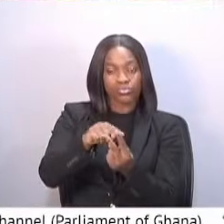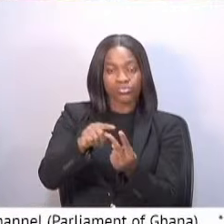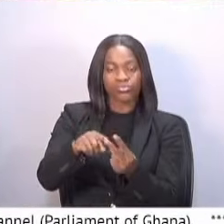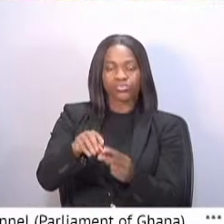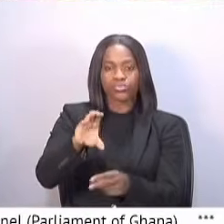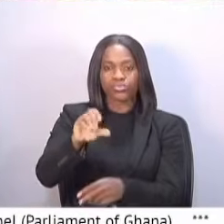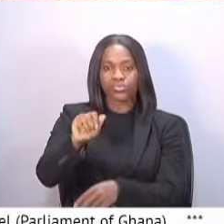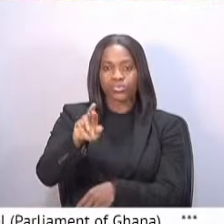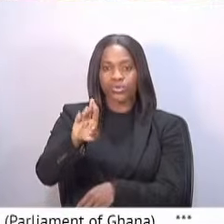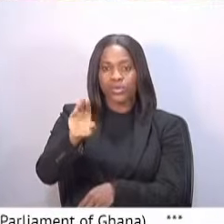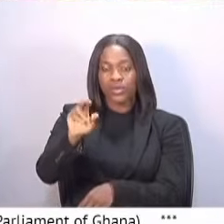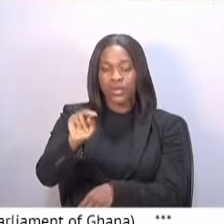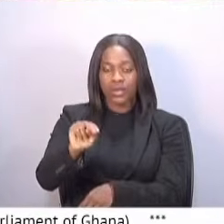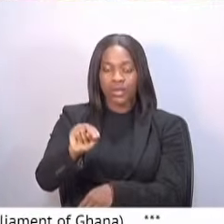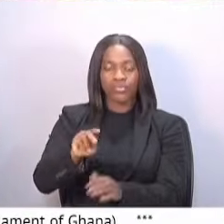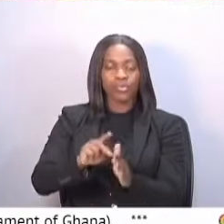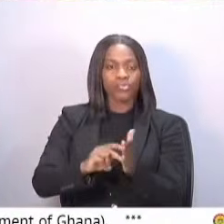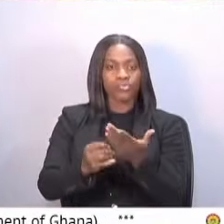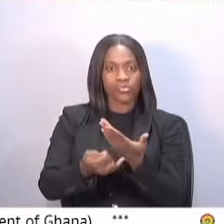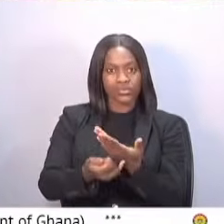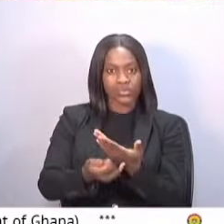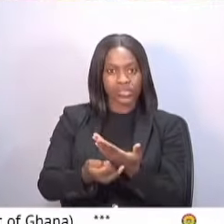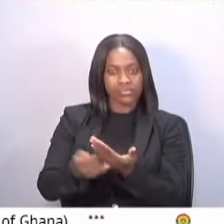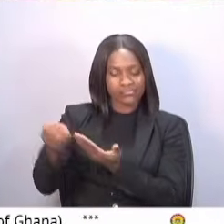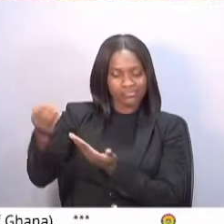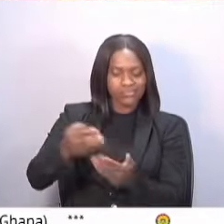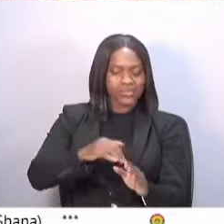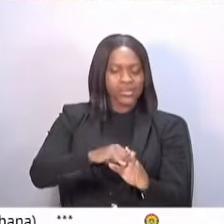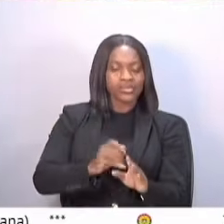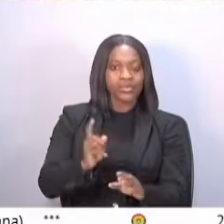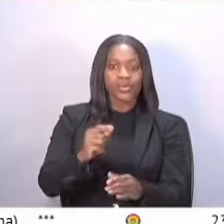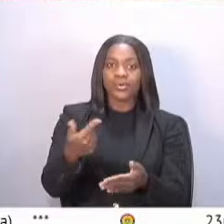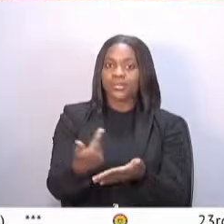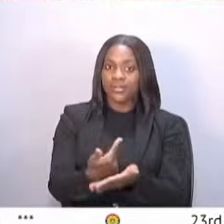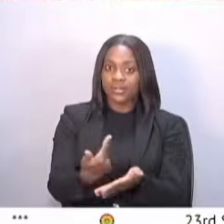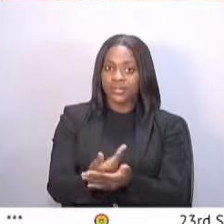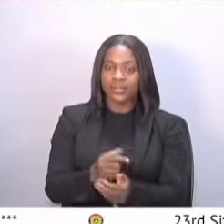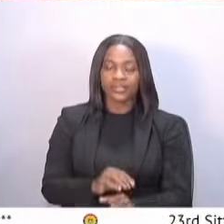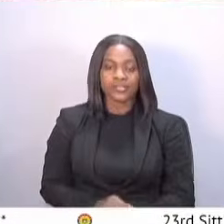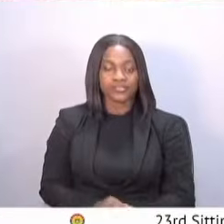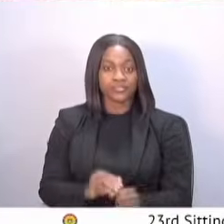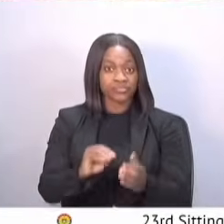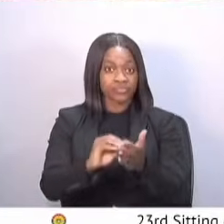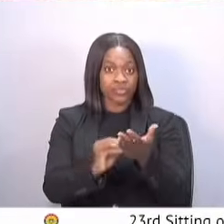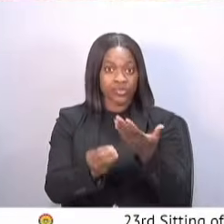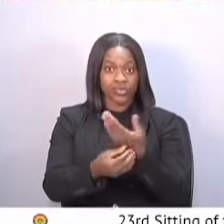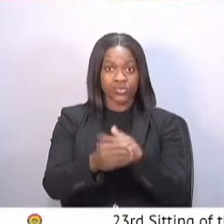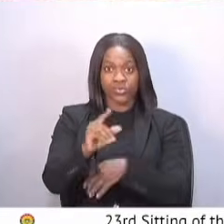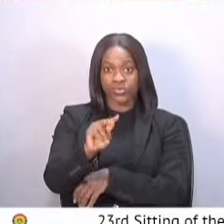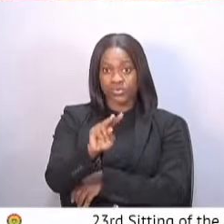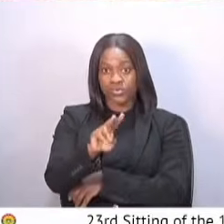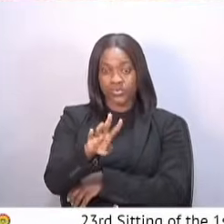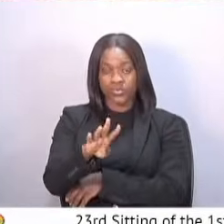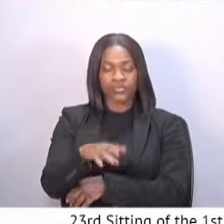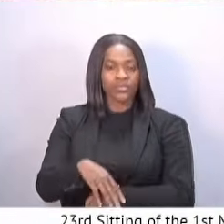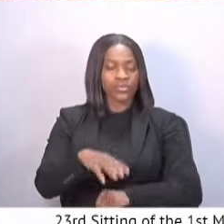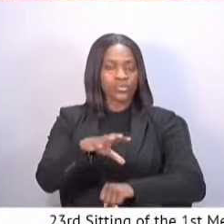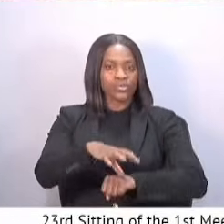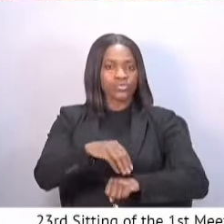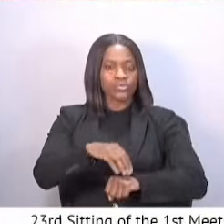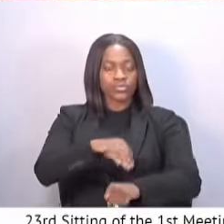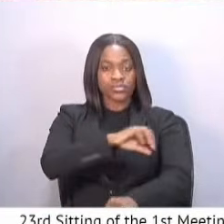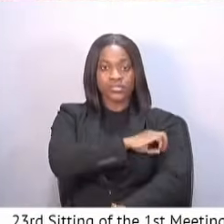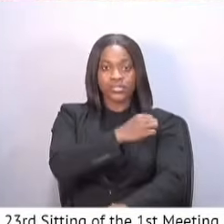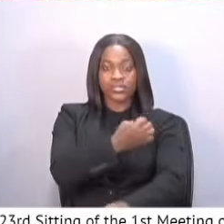projects for implementation in Ghana. In October 2024, the Swedish